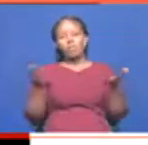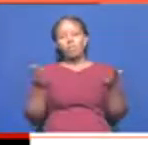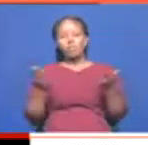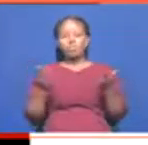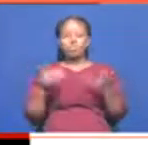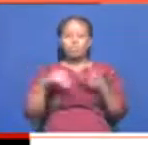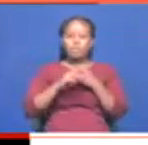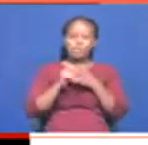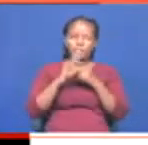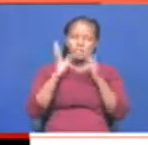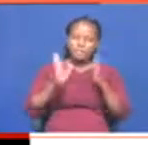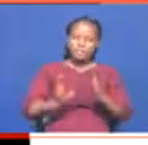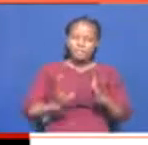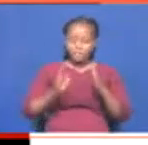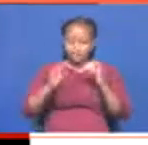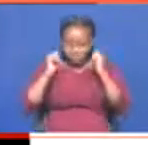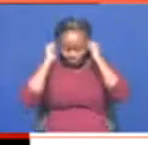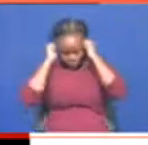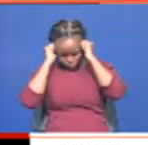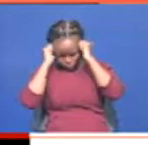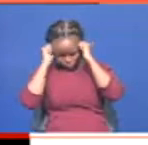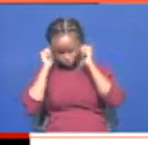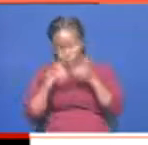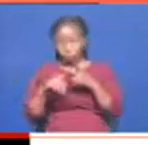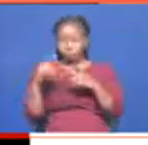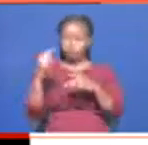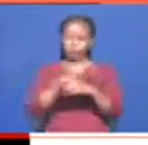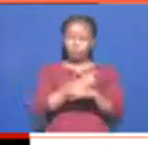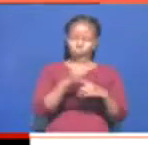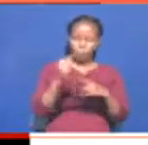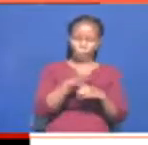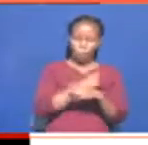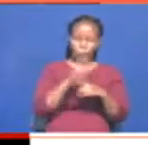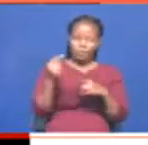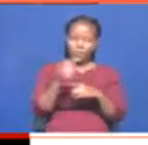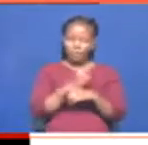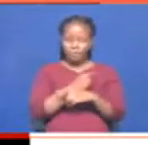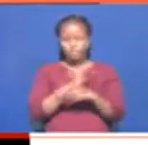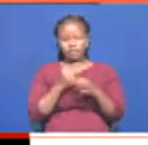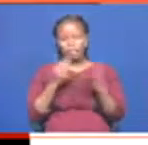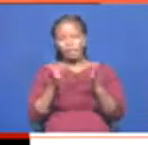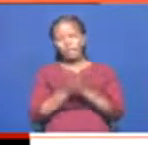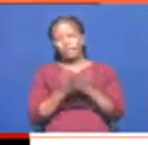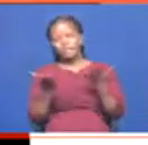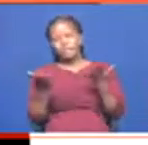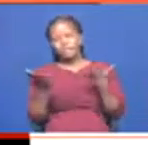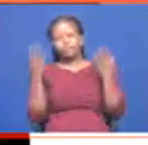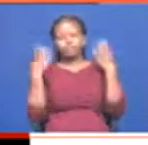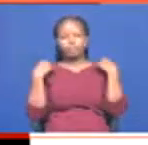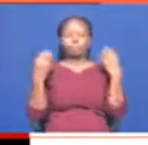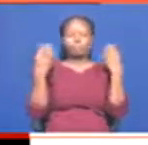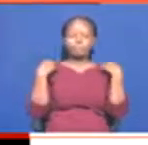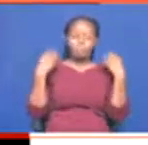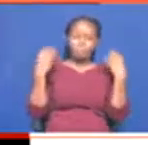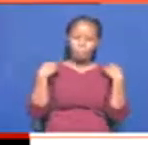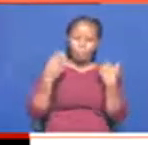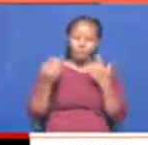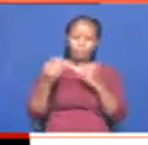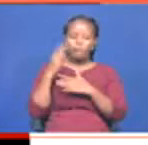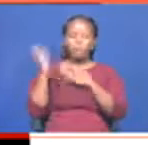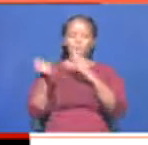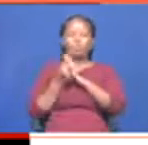education, engineering training and practice, to come together and